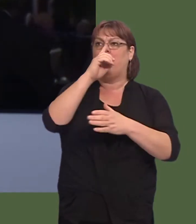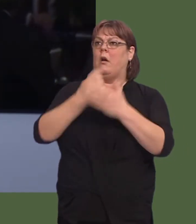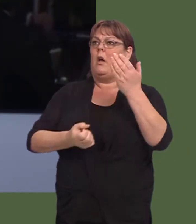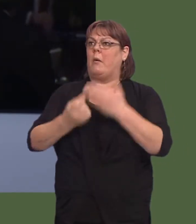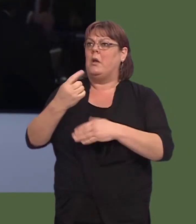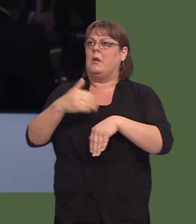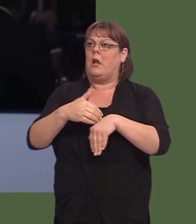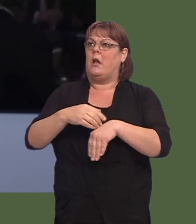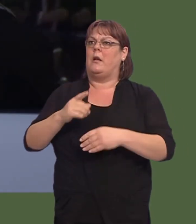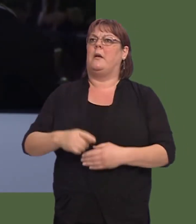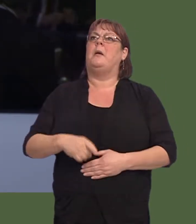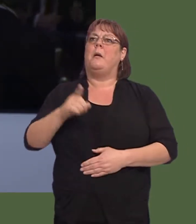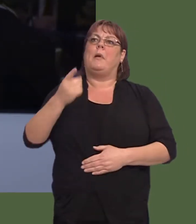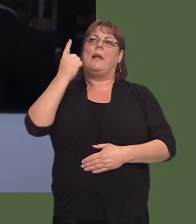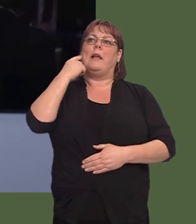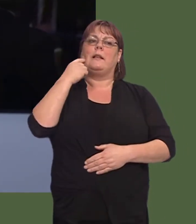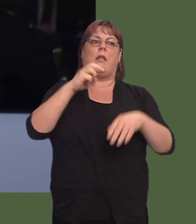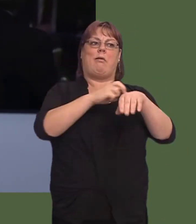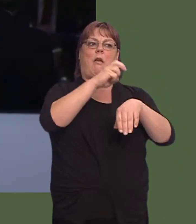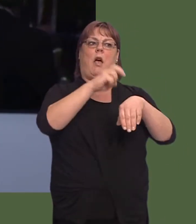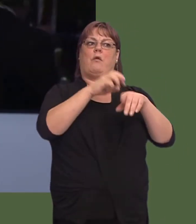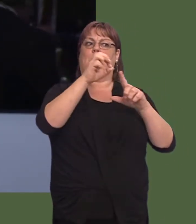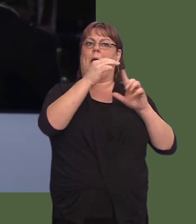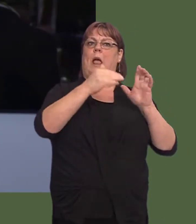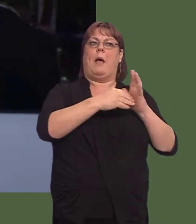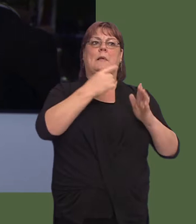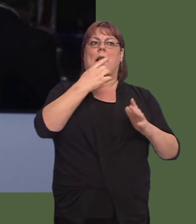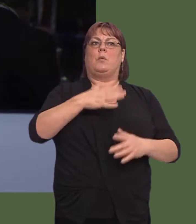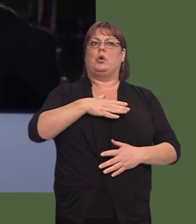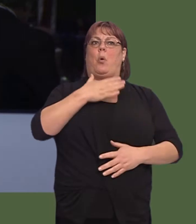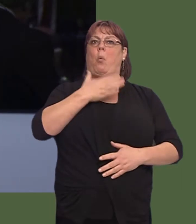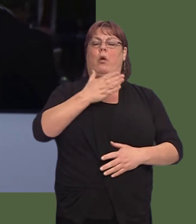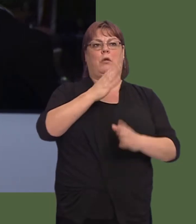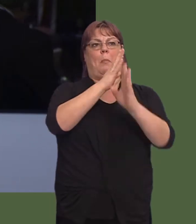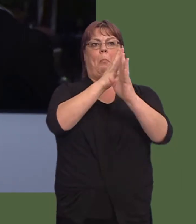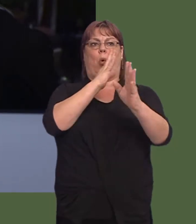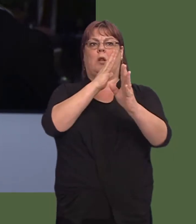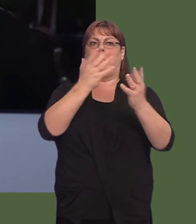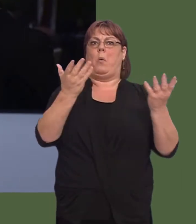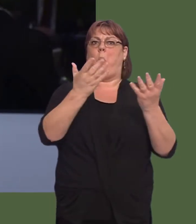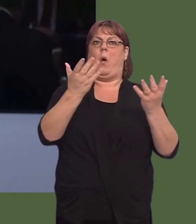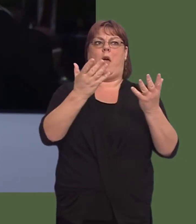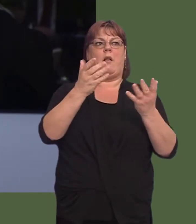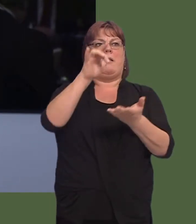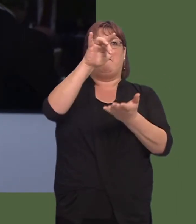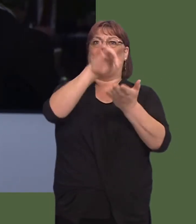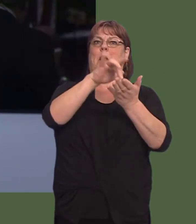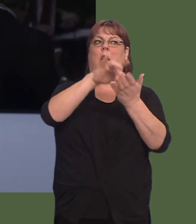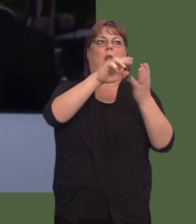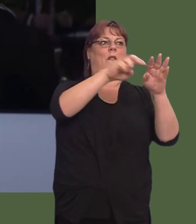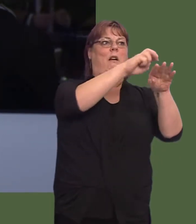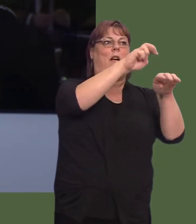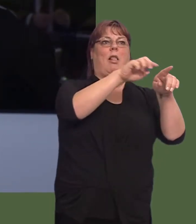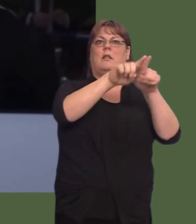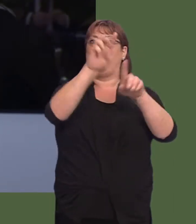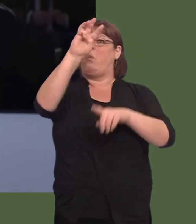last night, the Taoiseach said, we don't want a border in the Irish Sea. At lunchtime today, David Davis stated in the House of Commons,